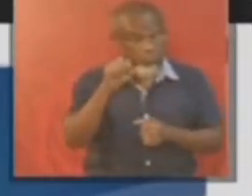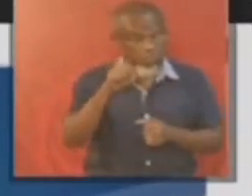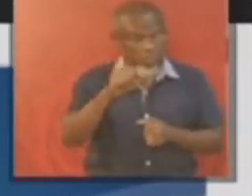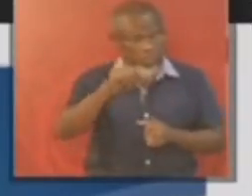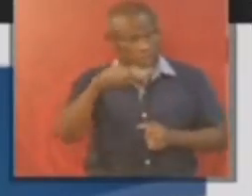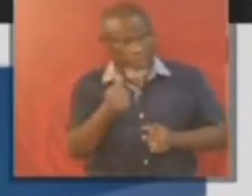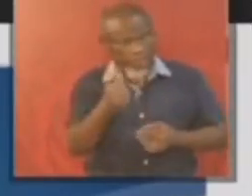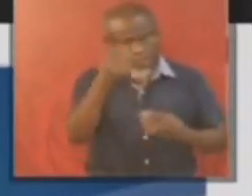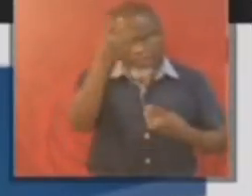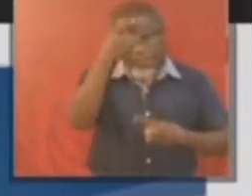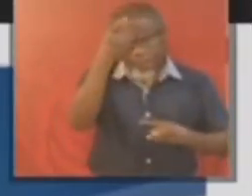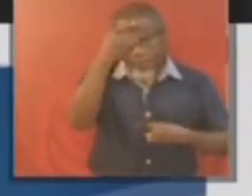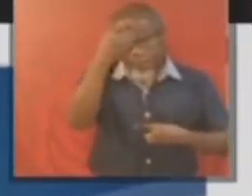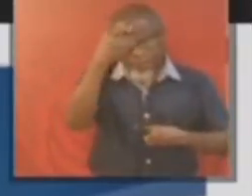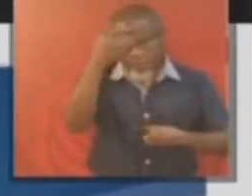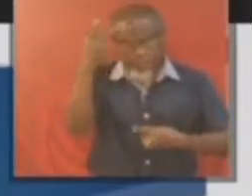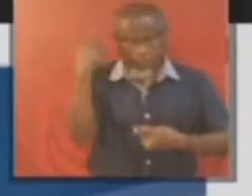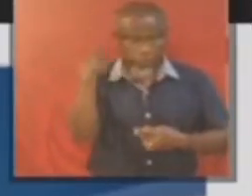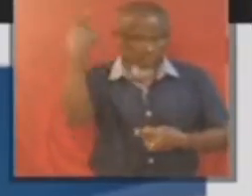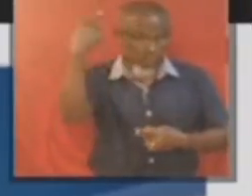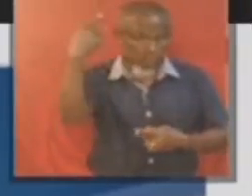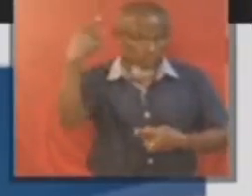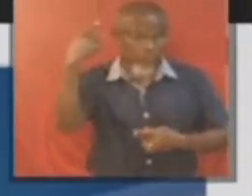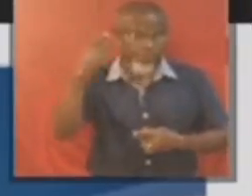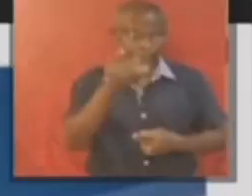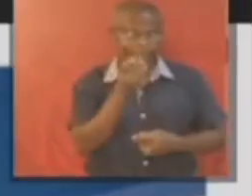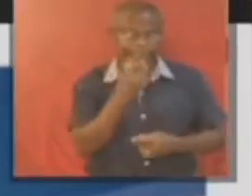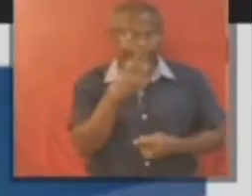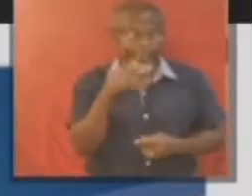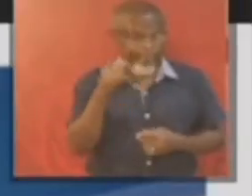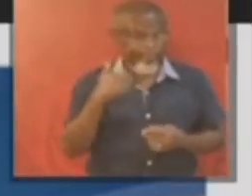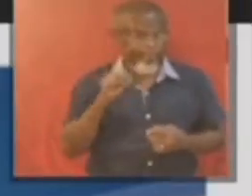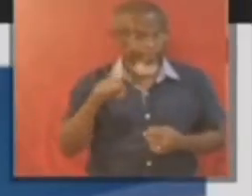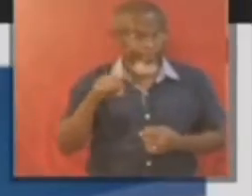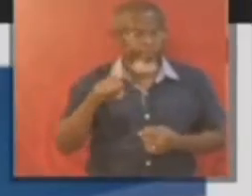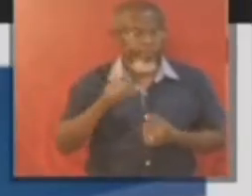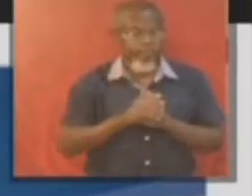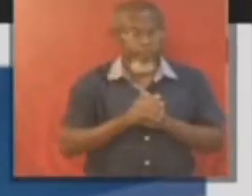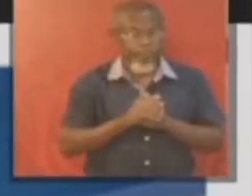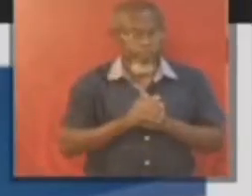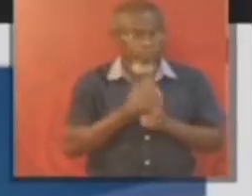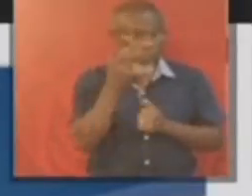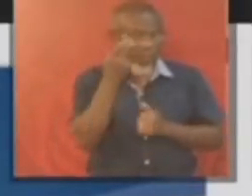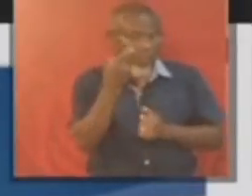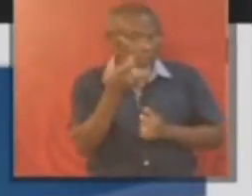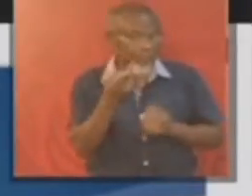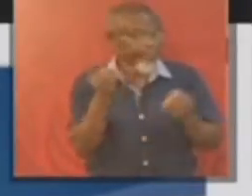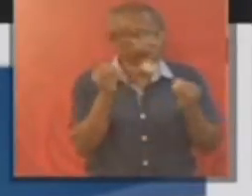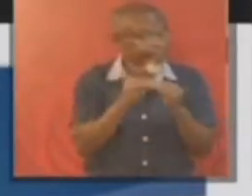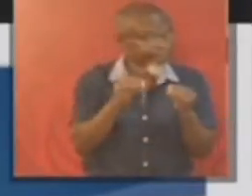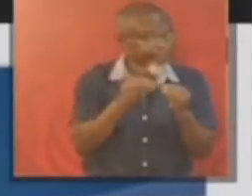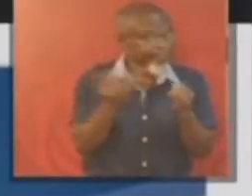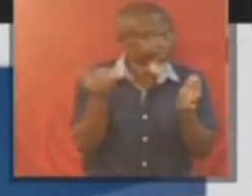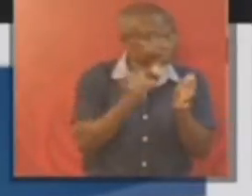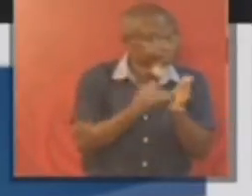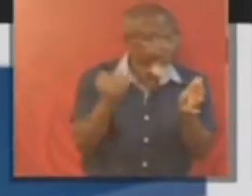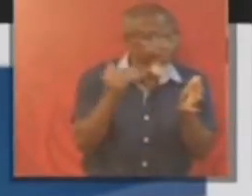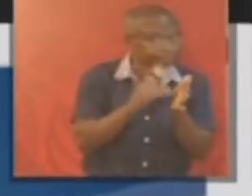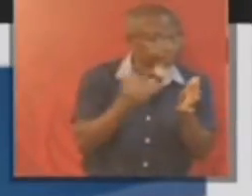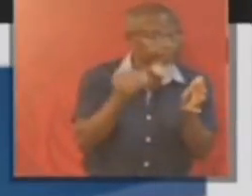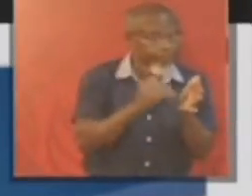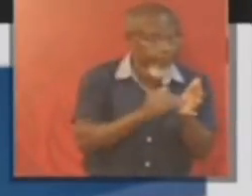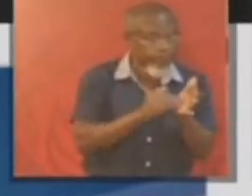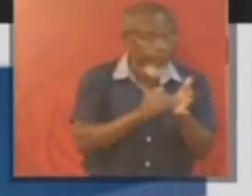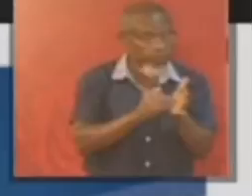with NCDs, such as hypertension and diabetes. And we have seen again and again that when we have our